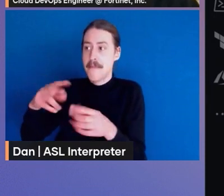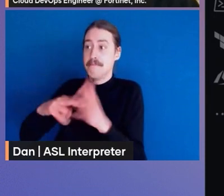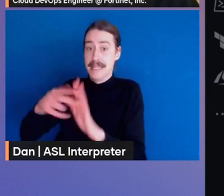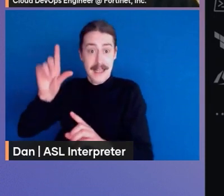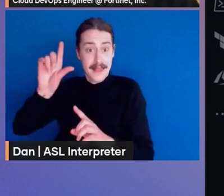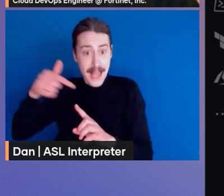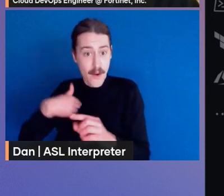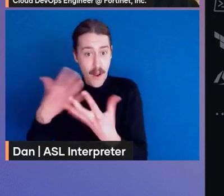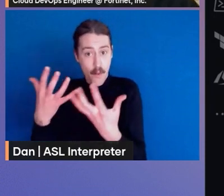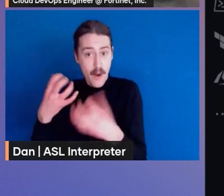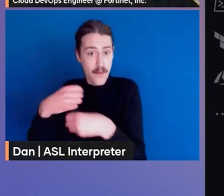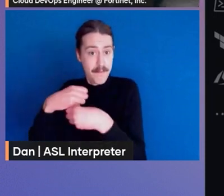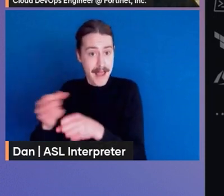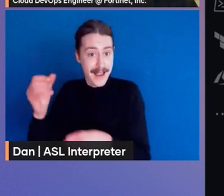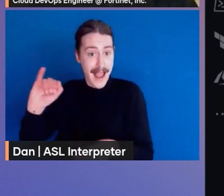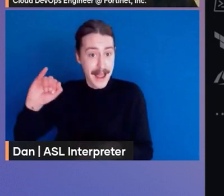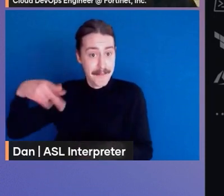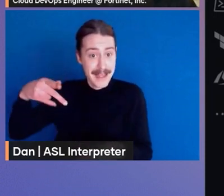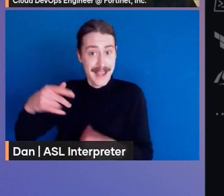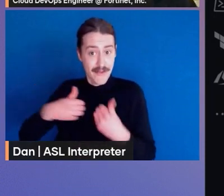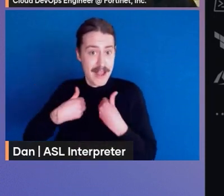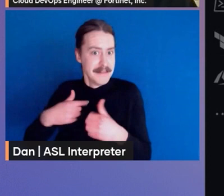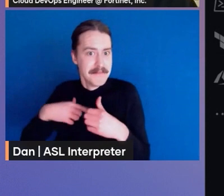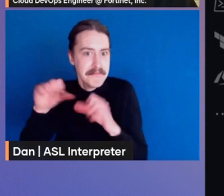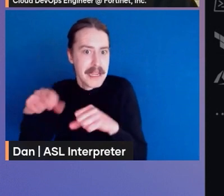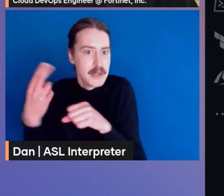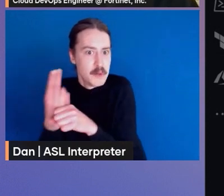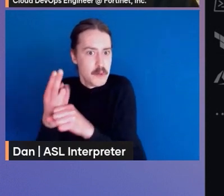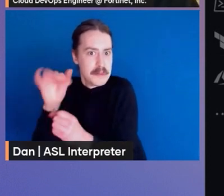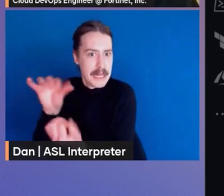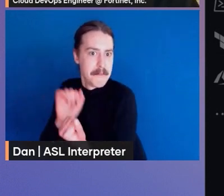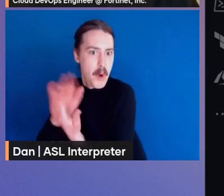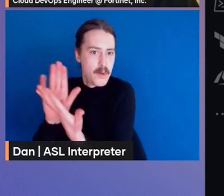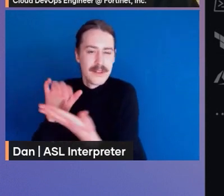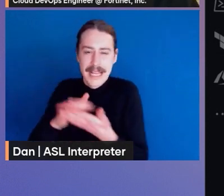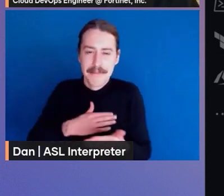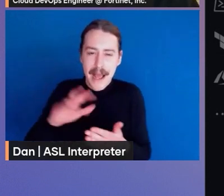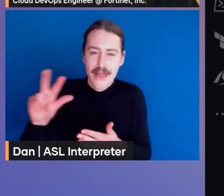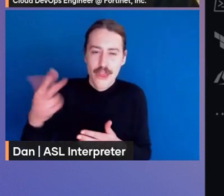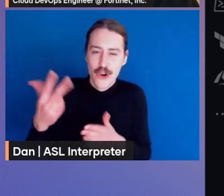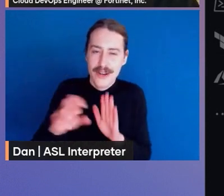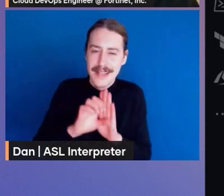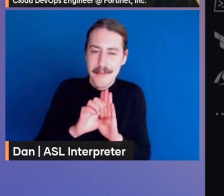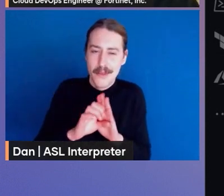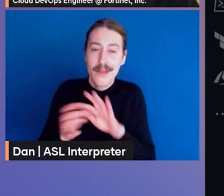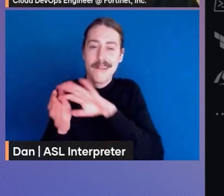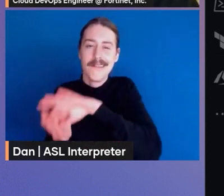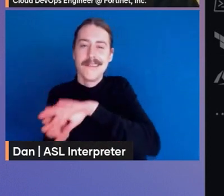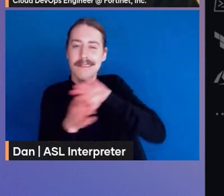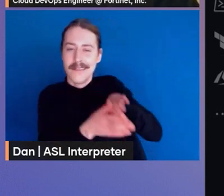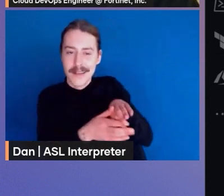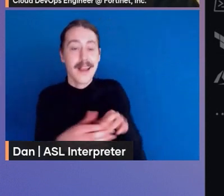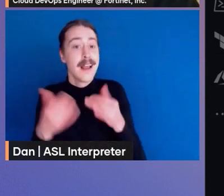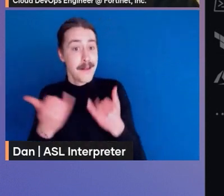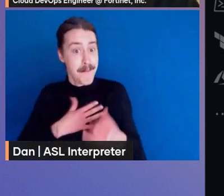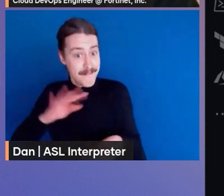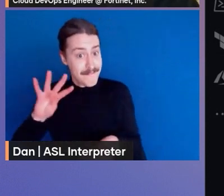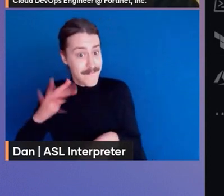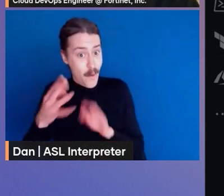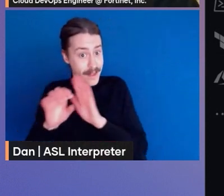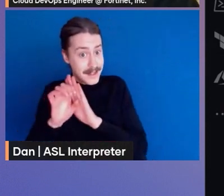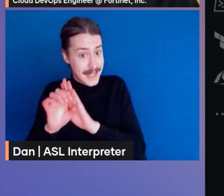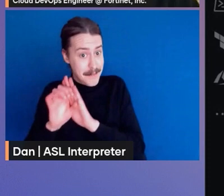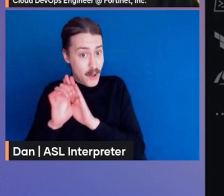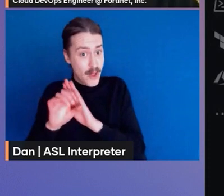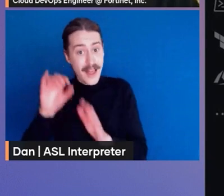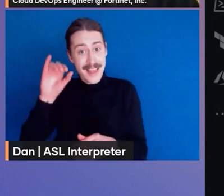use that for each. That's in example 3. And finally, in example 4 is where I take that for